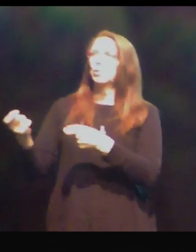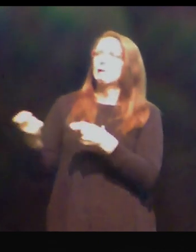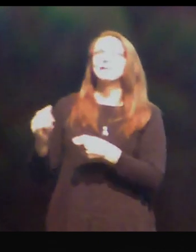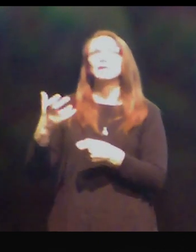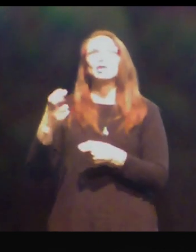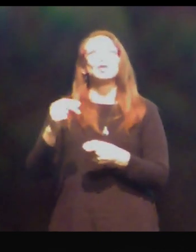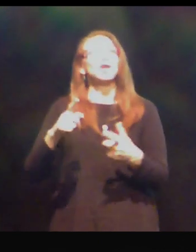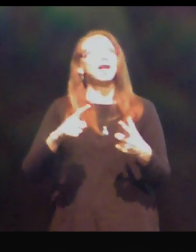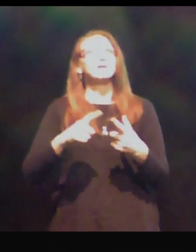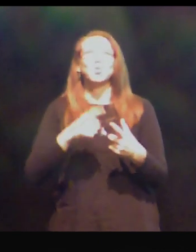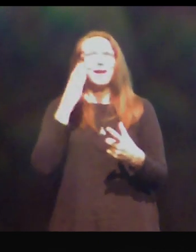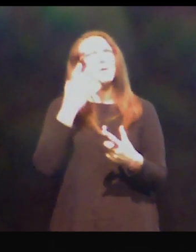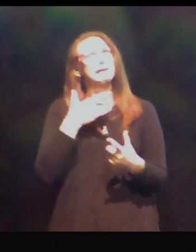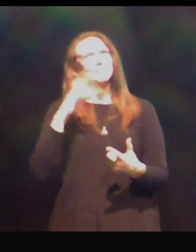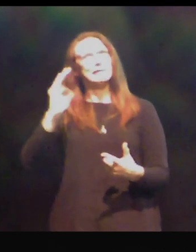shell.